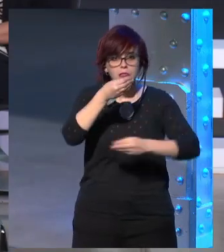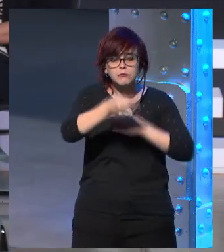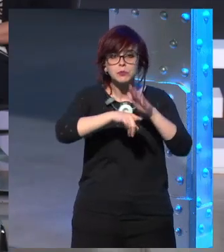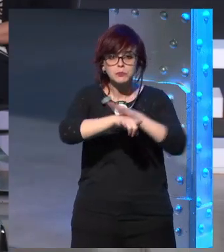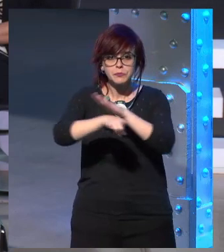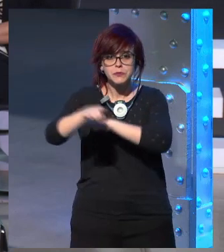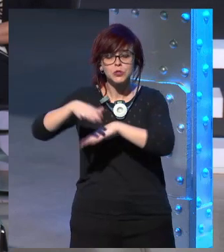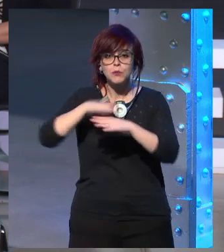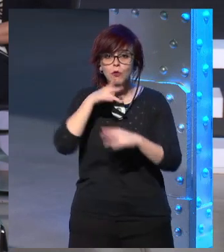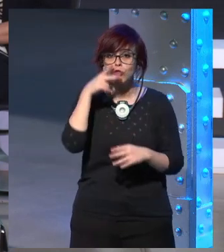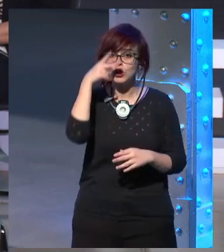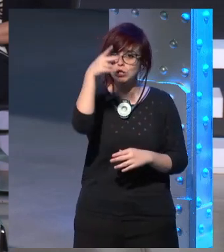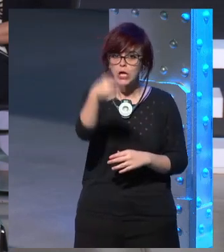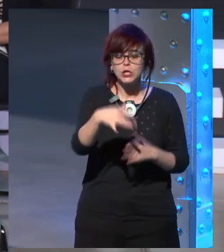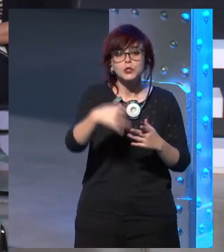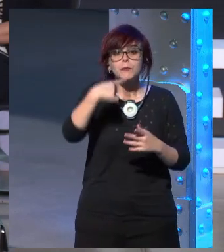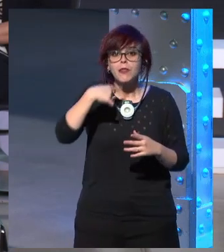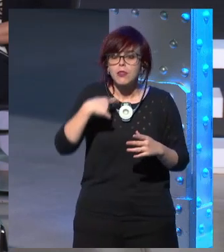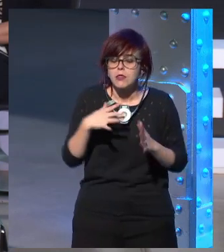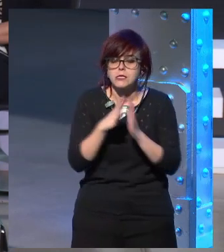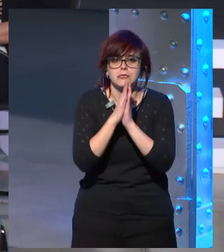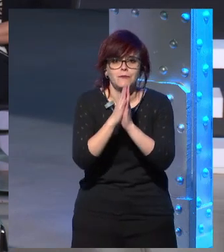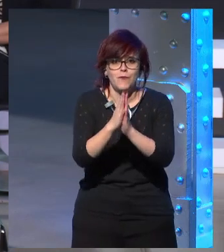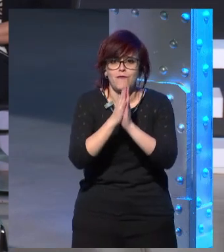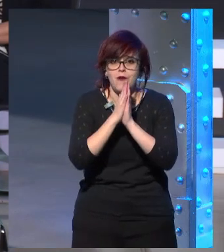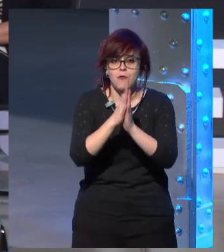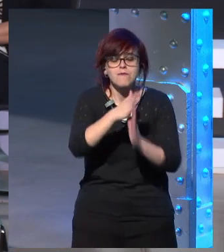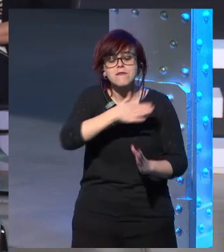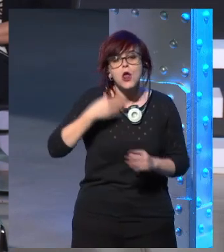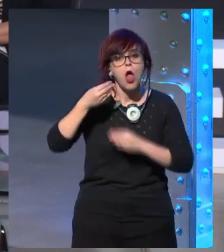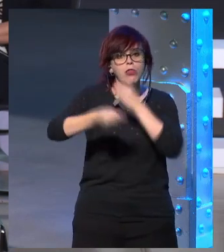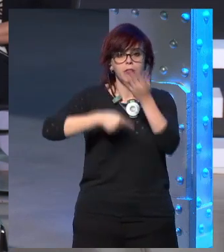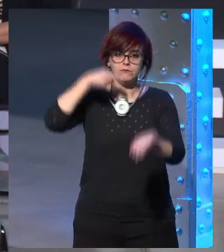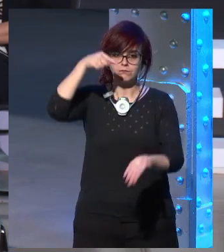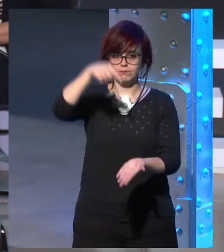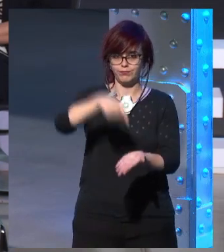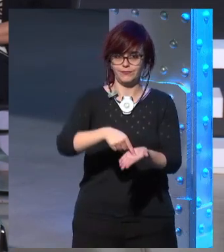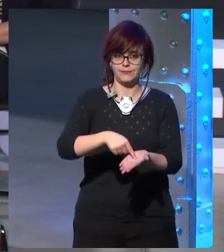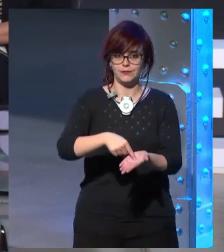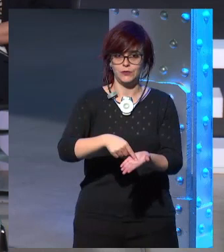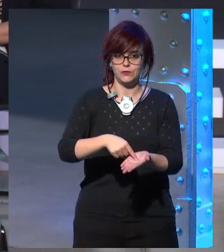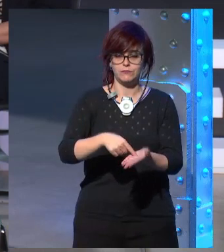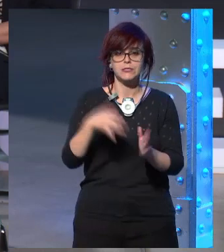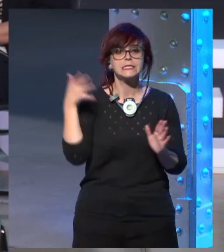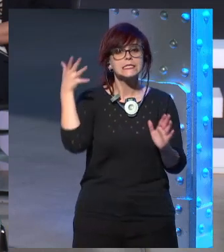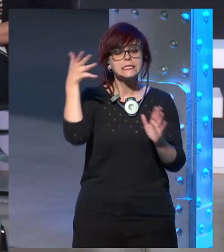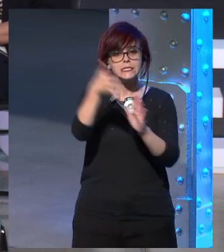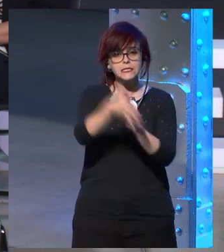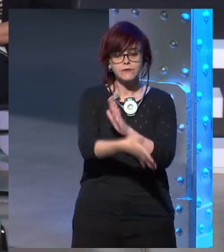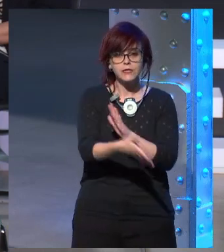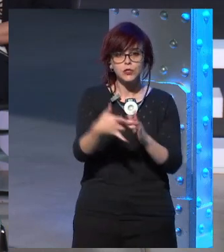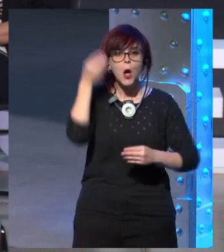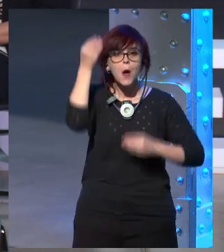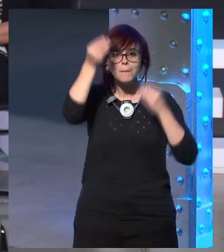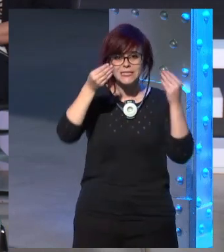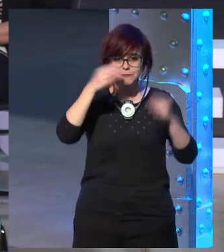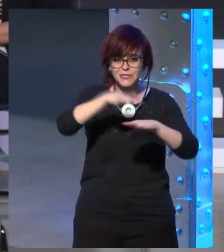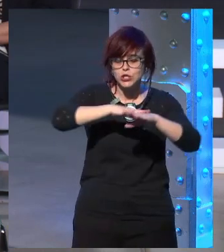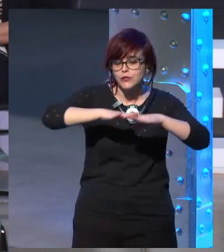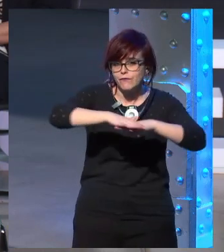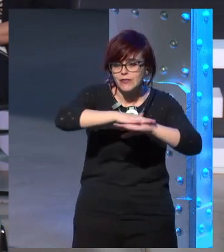say, please, work, let me do that. And so that's part of what's absolutely critical about as we think about making such